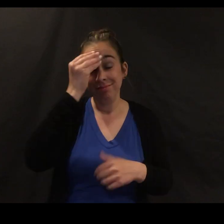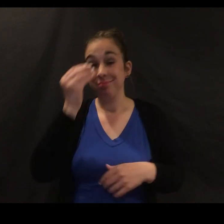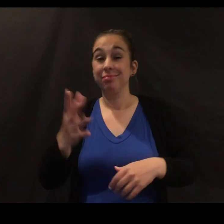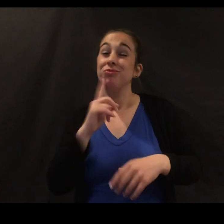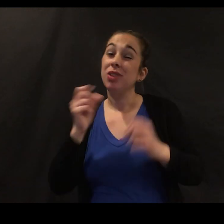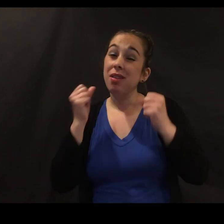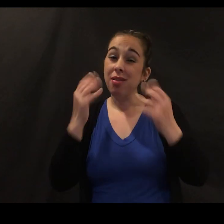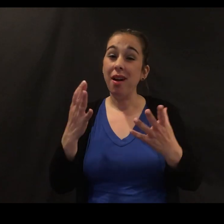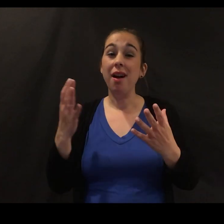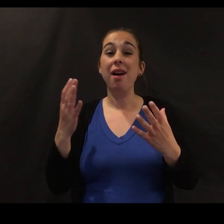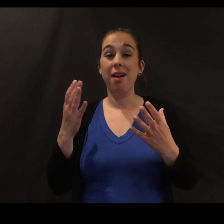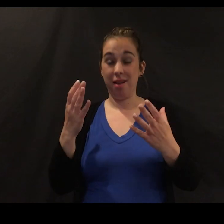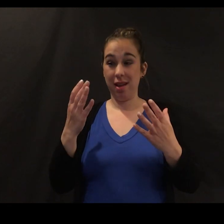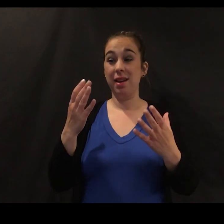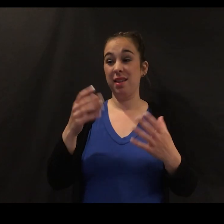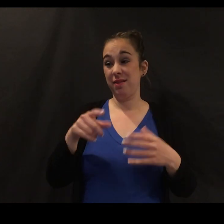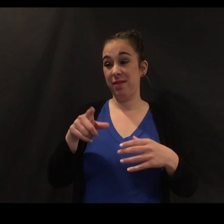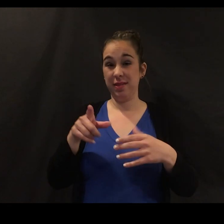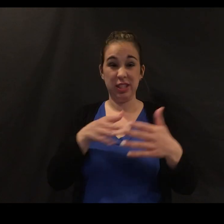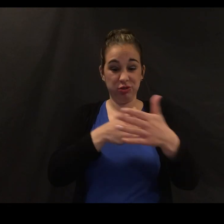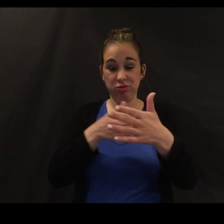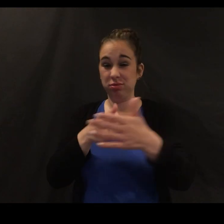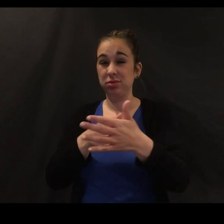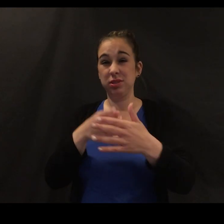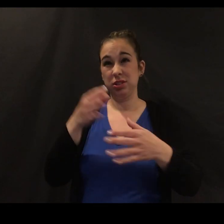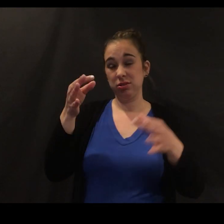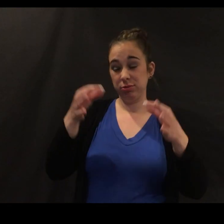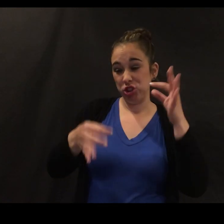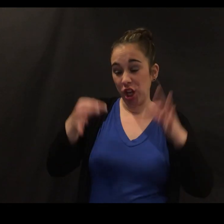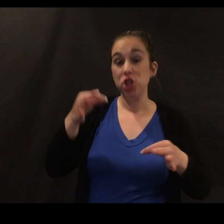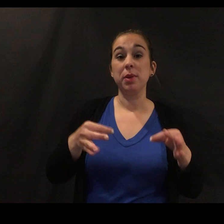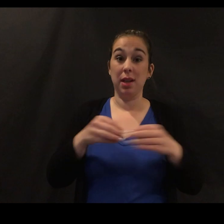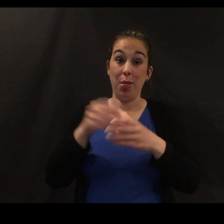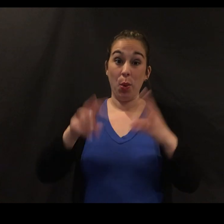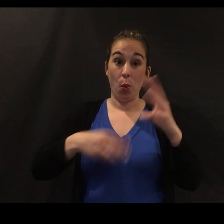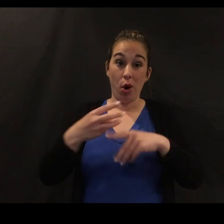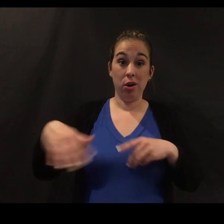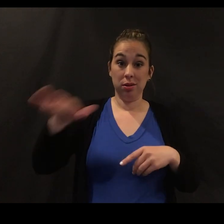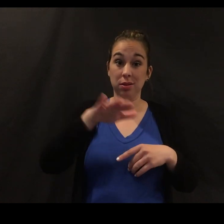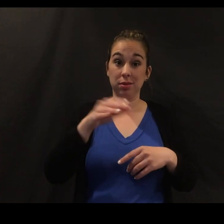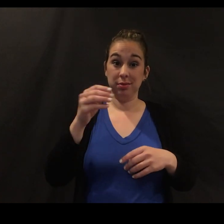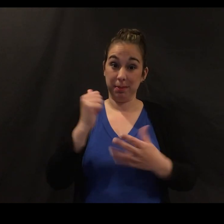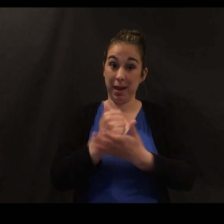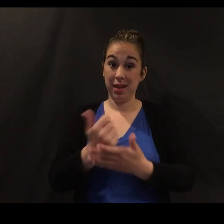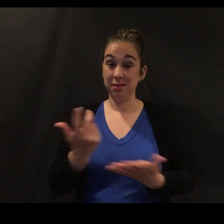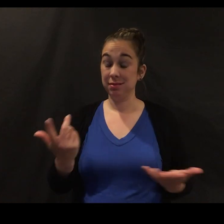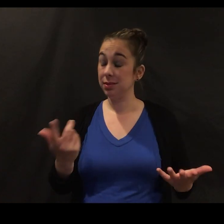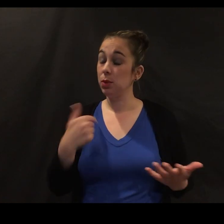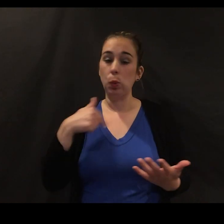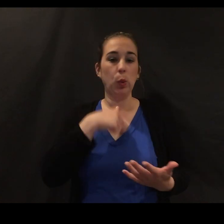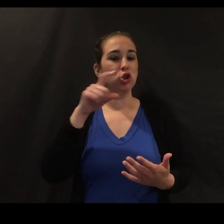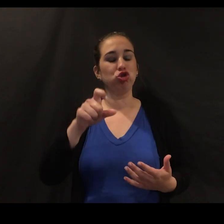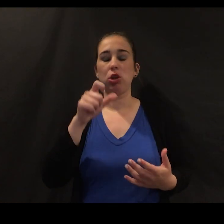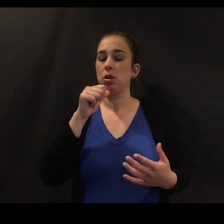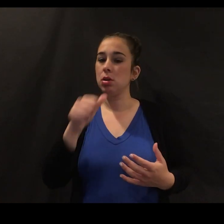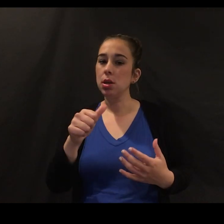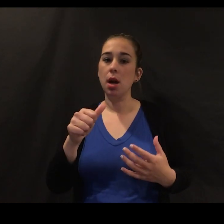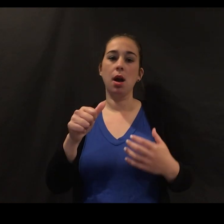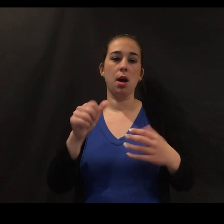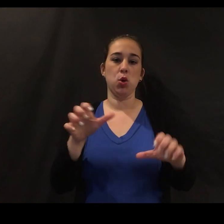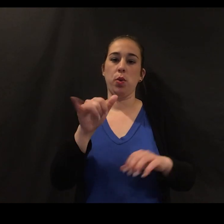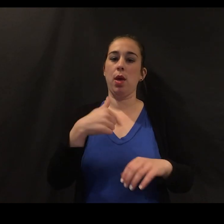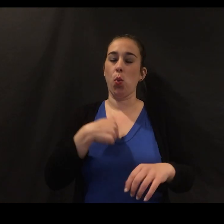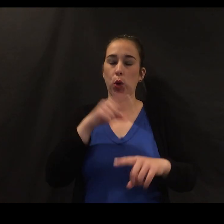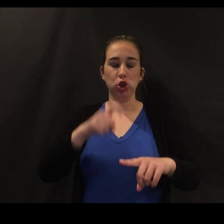this stuff in the world today. Amen? Okay? There's a lot of this stuff in the world. It should not be in us as believers. We should work diligently to